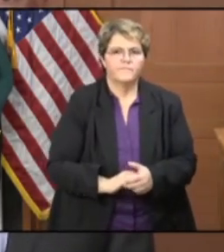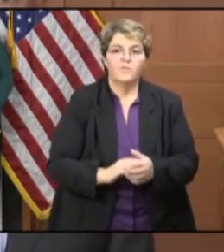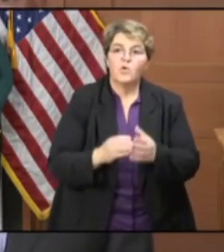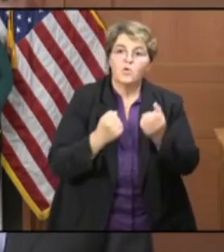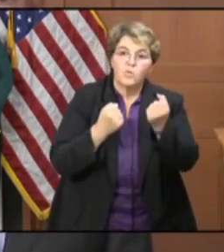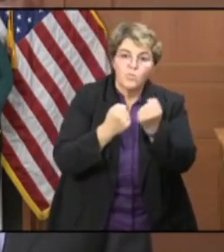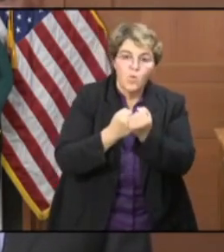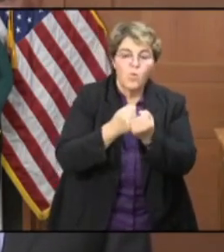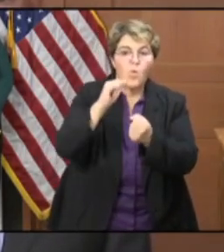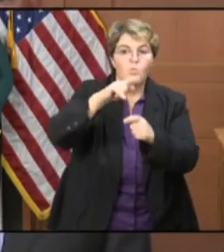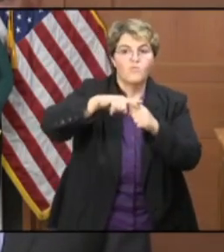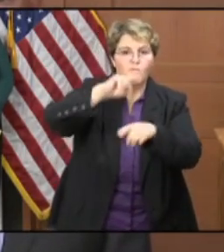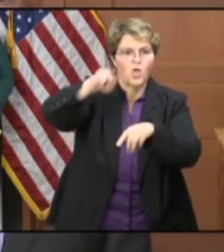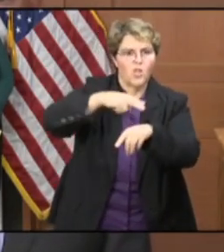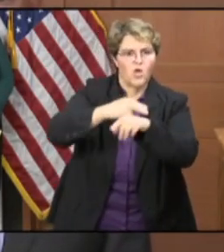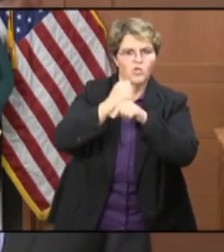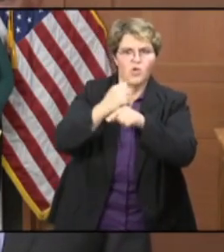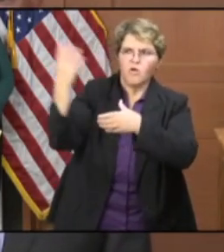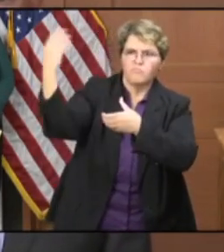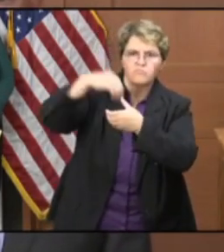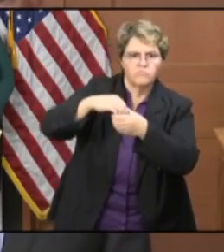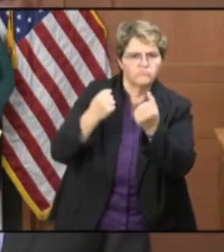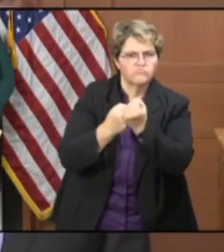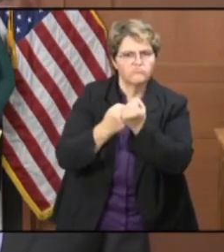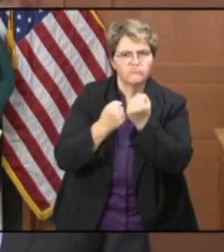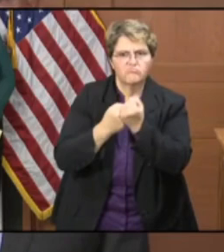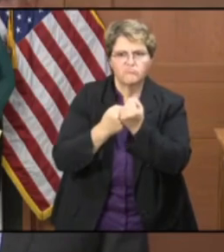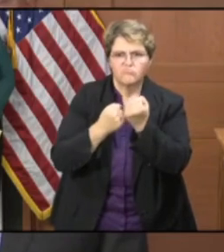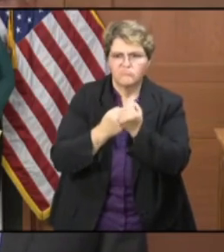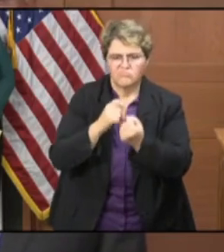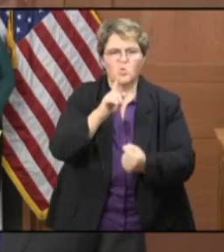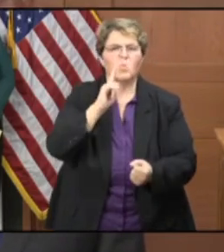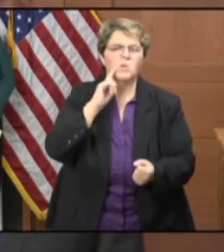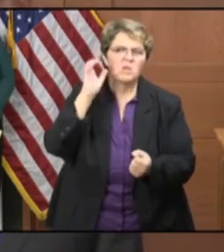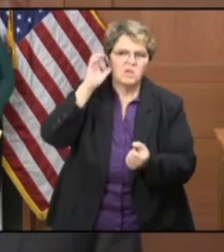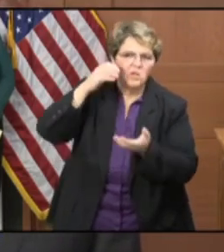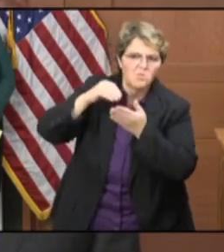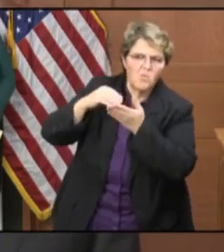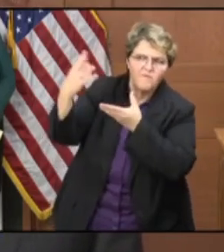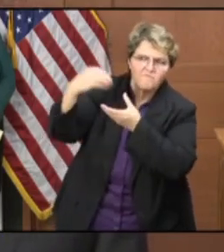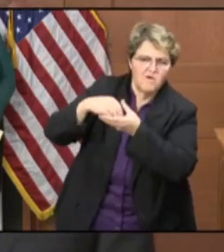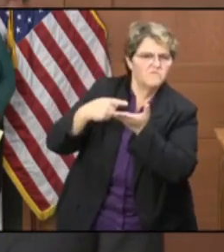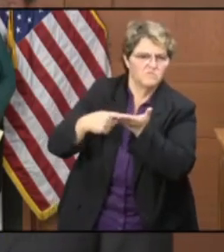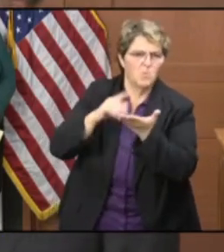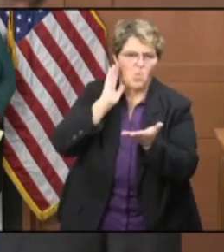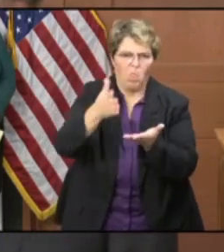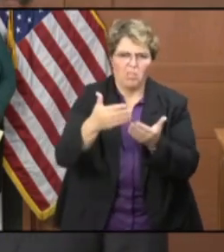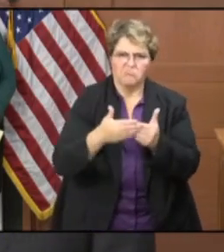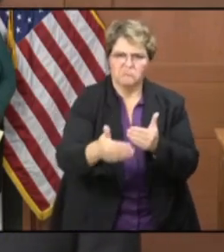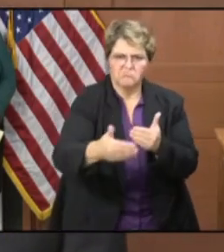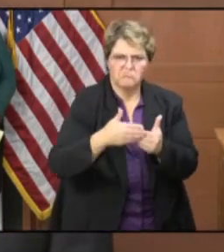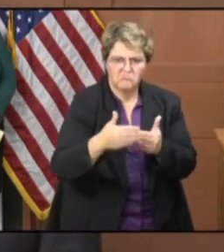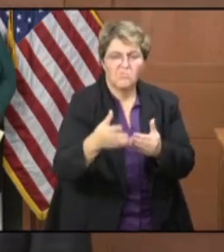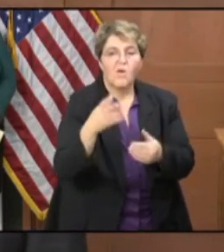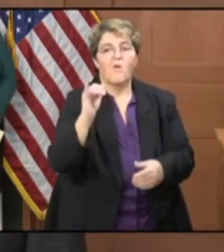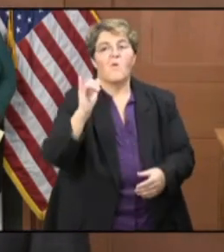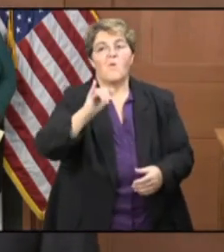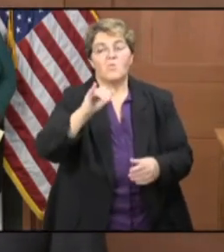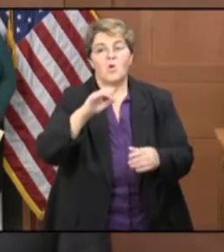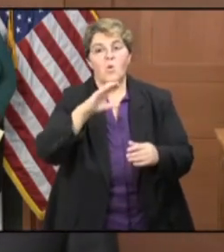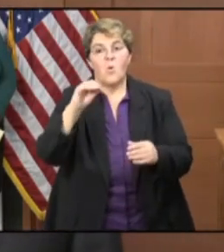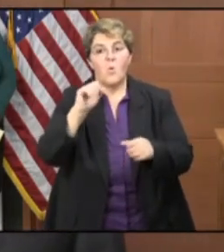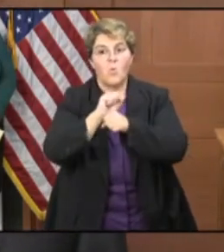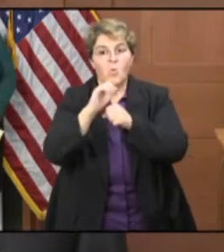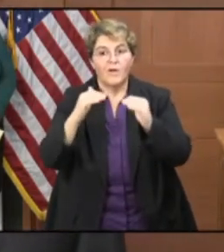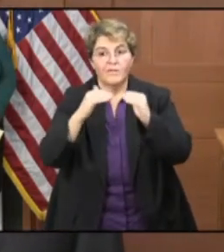National Guard. You'll hear from Major General Yvonne in just a moment, as well as from some of our colleagues in other states.